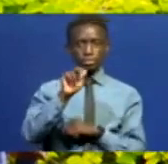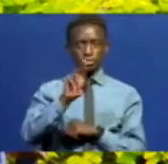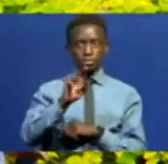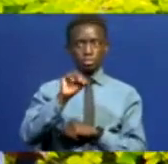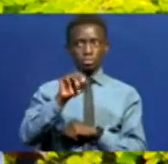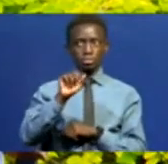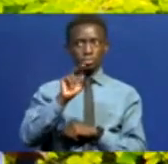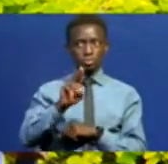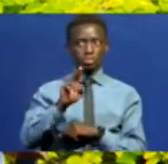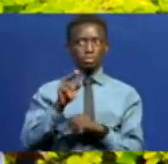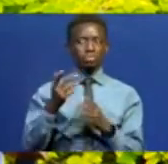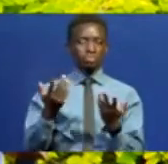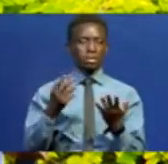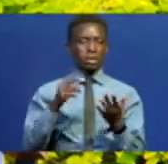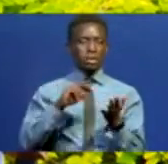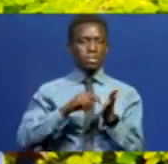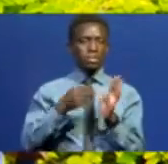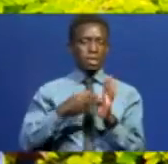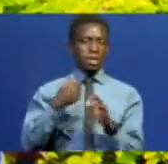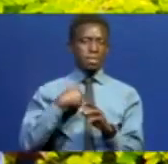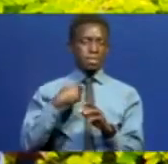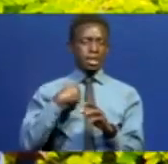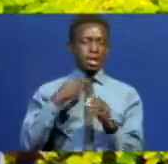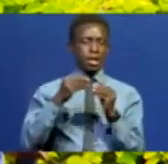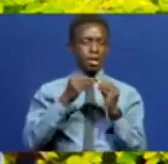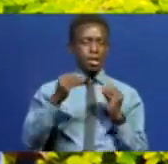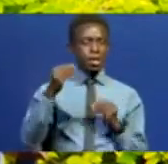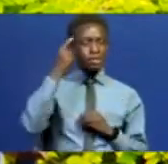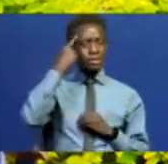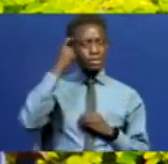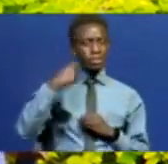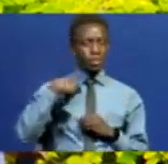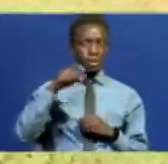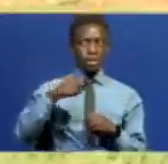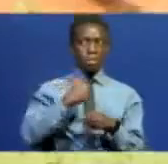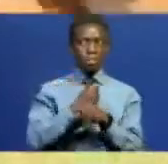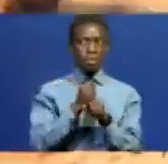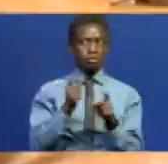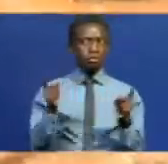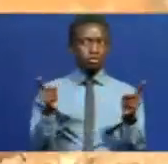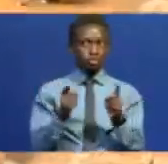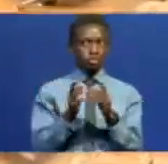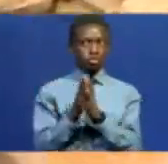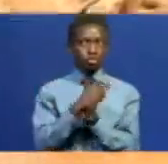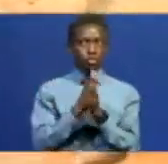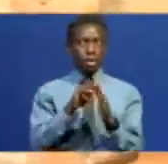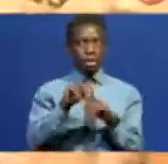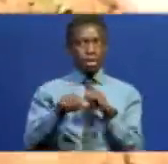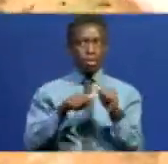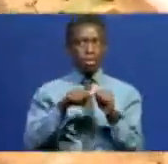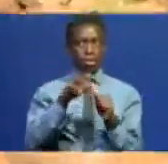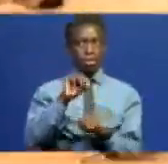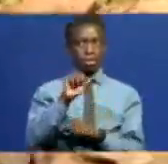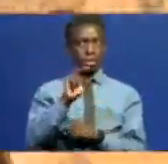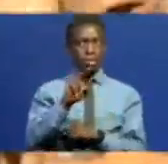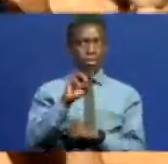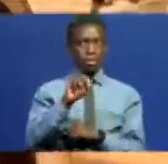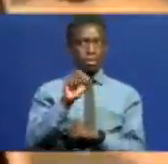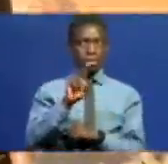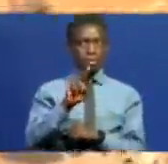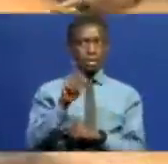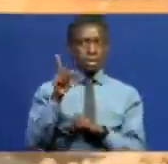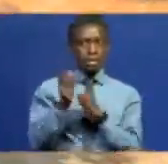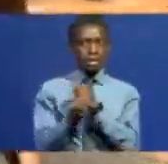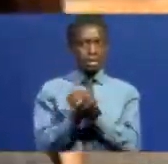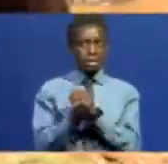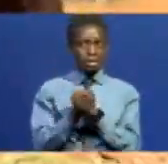long life dream about making a short film about a period piece about Mau Mau. Waronja notes he sourced his cast members before